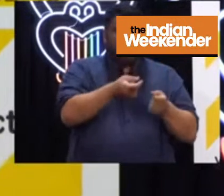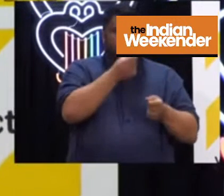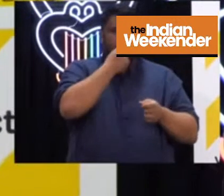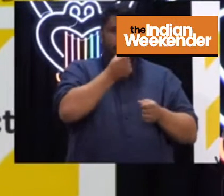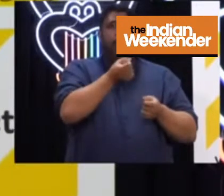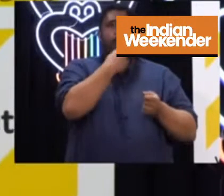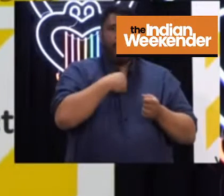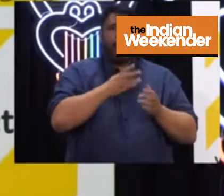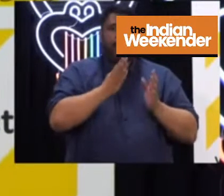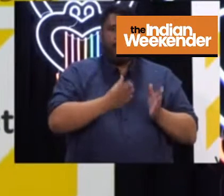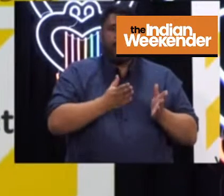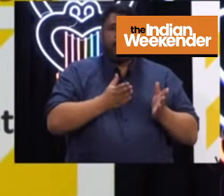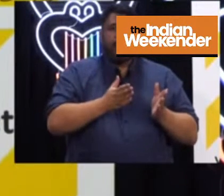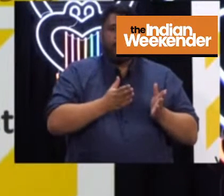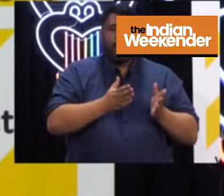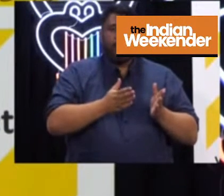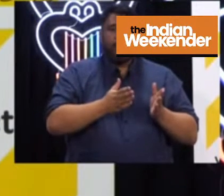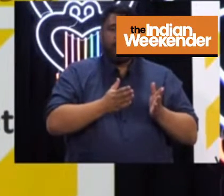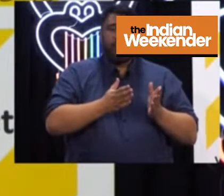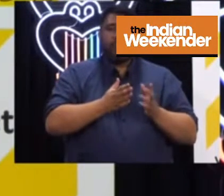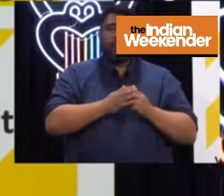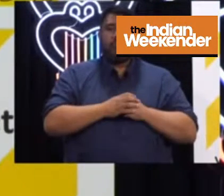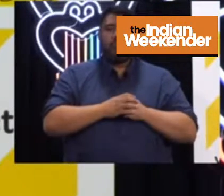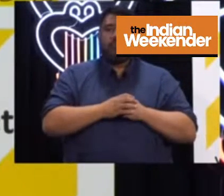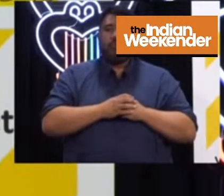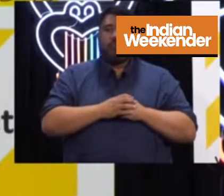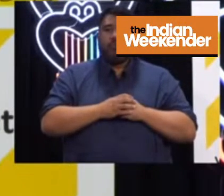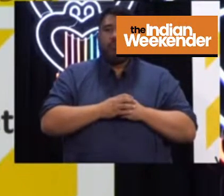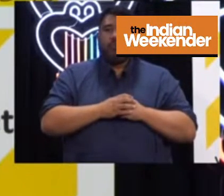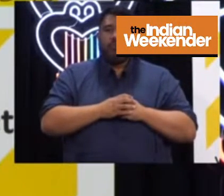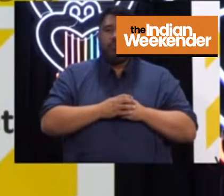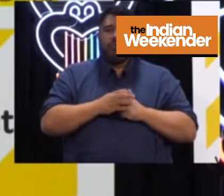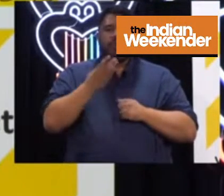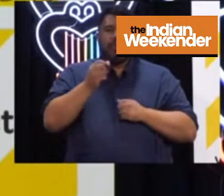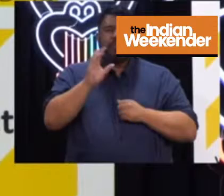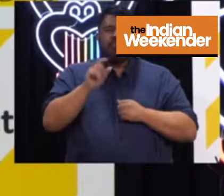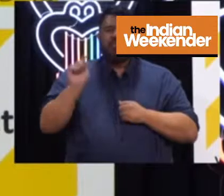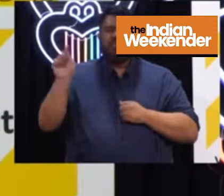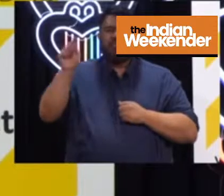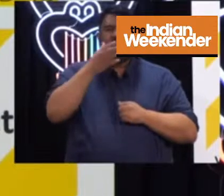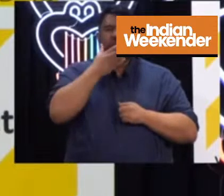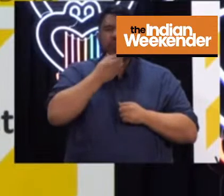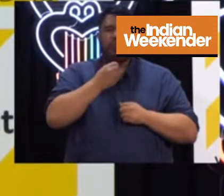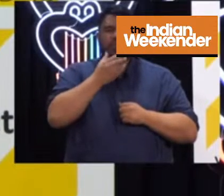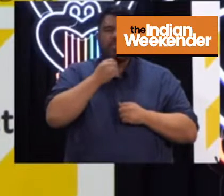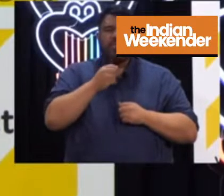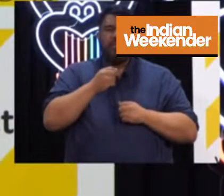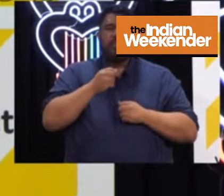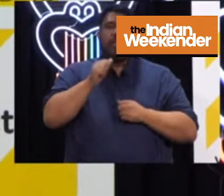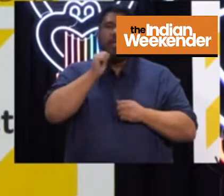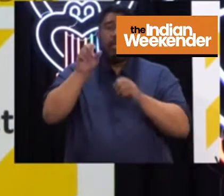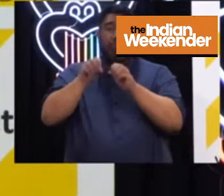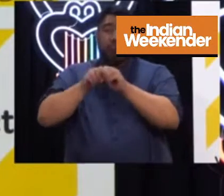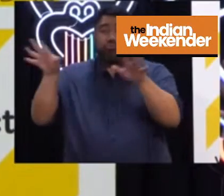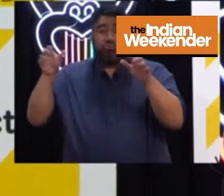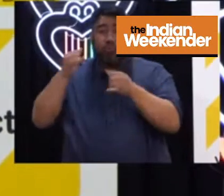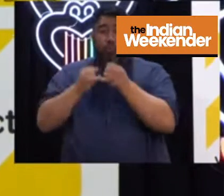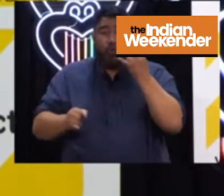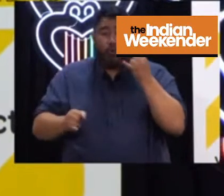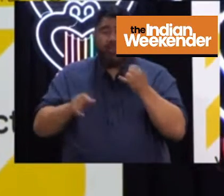equally, very early stages, I think, in where they've been used in some countries, sometimes where they've had much larger outbreaks,